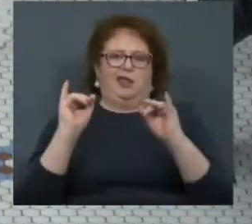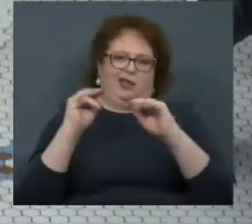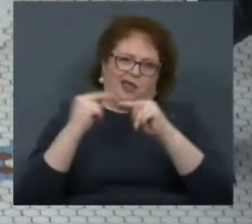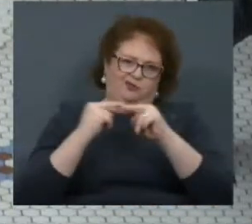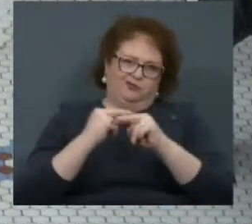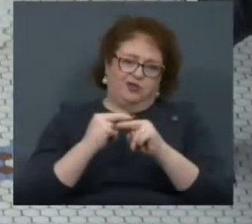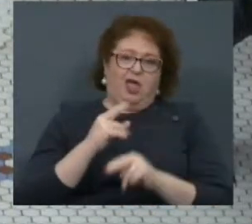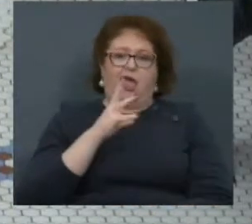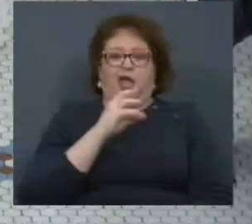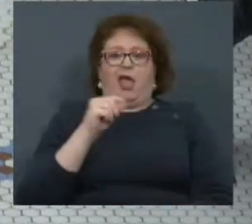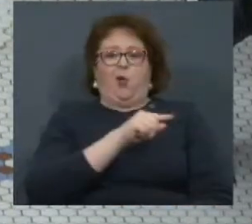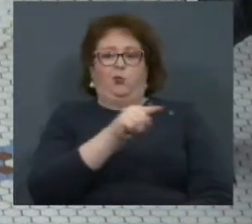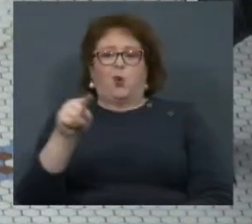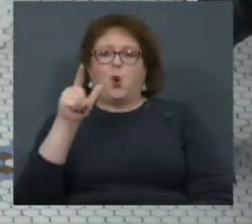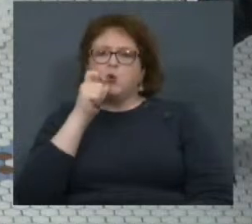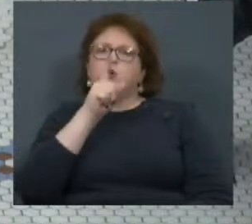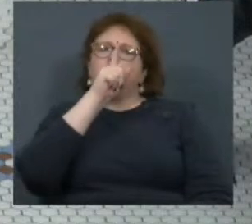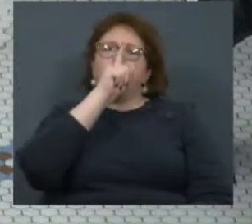Trump administration.